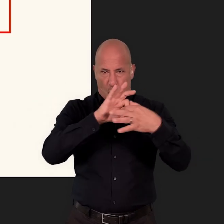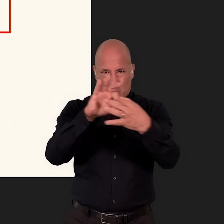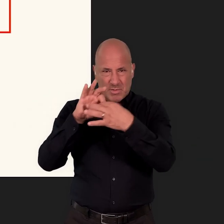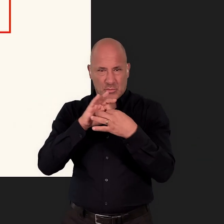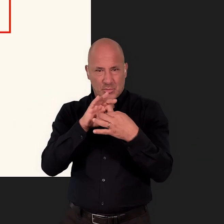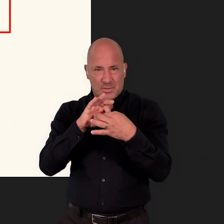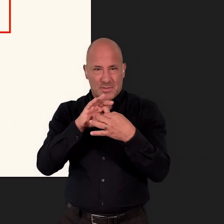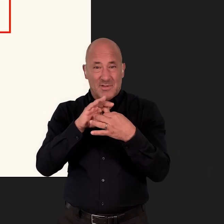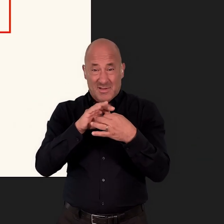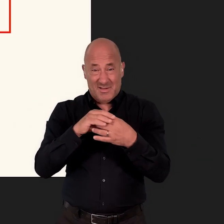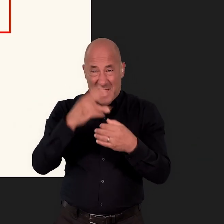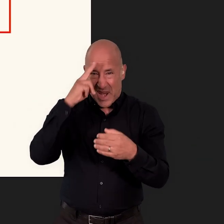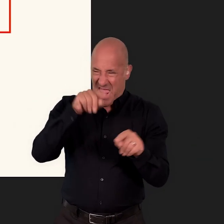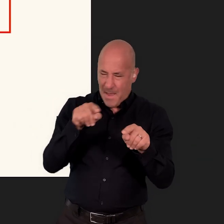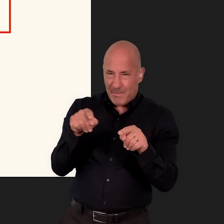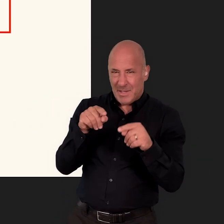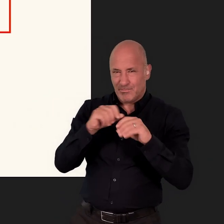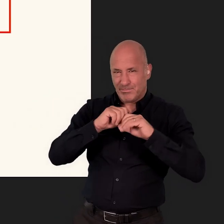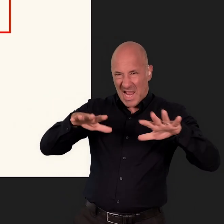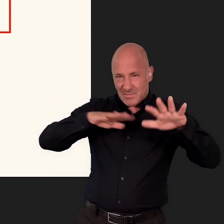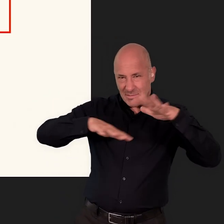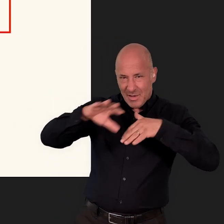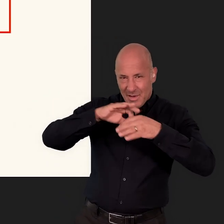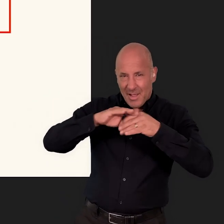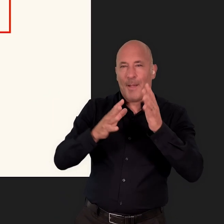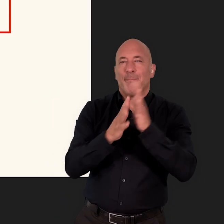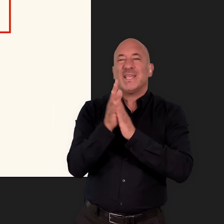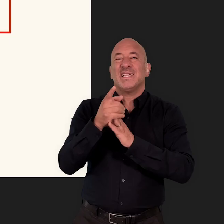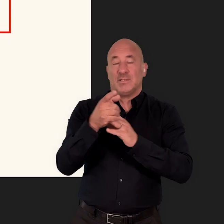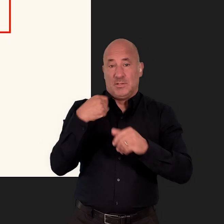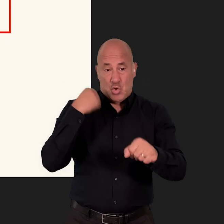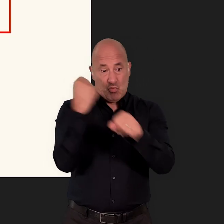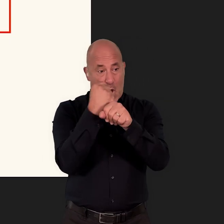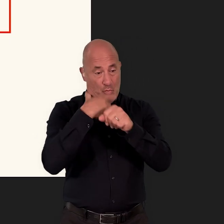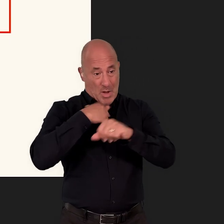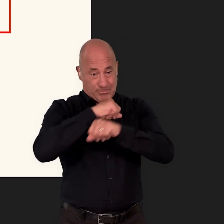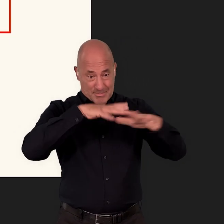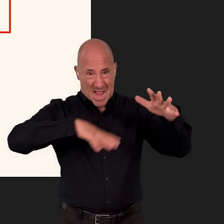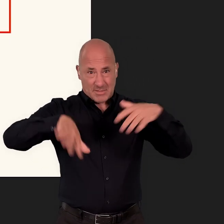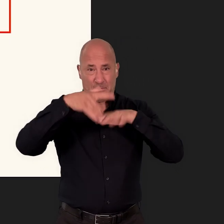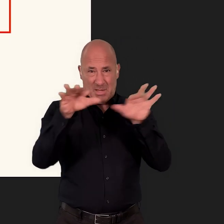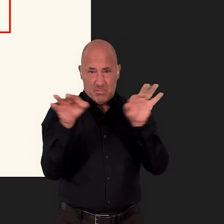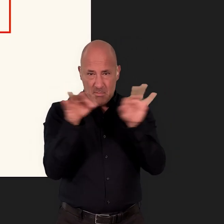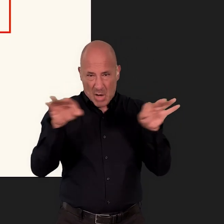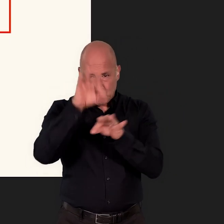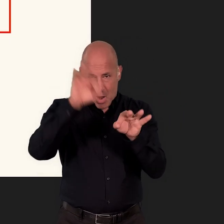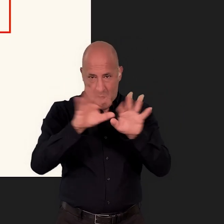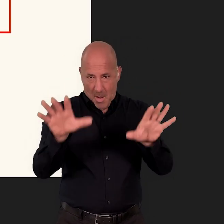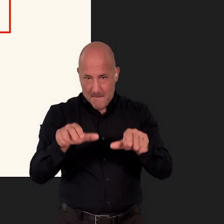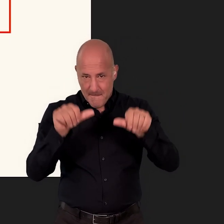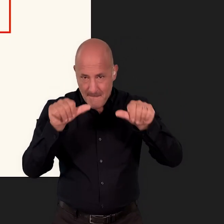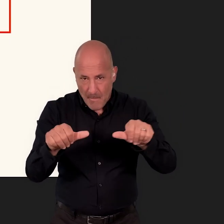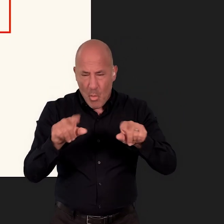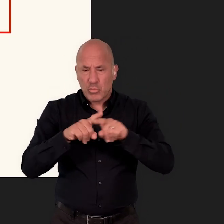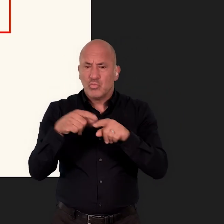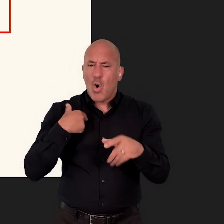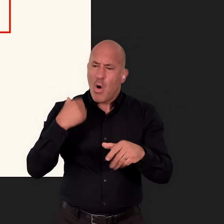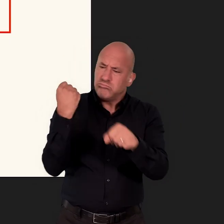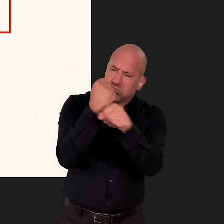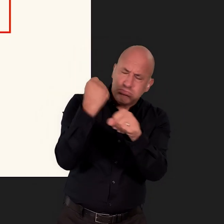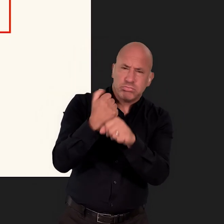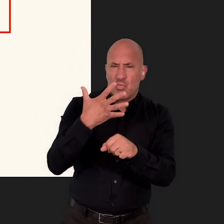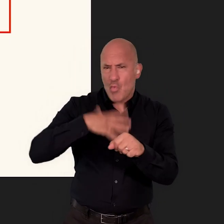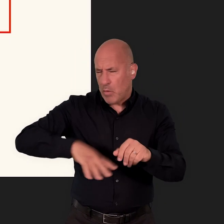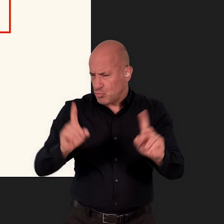spatial coordination. As the name suggests, this means that the space in which you want to do the work has been measured, as well